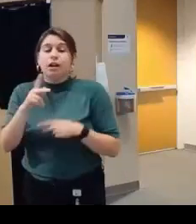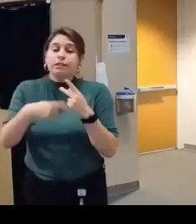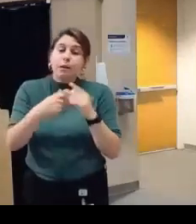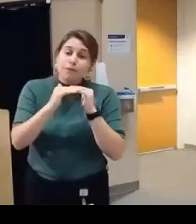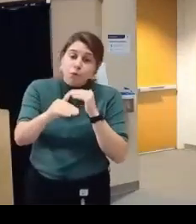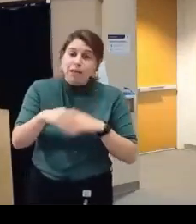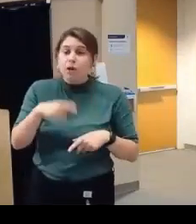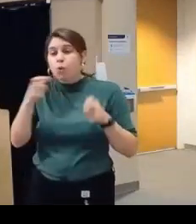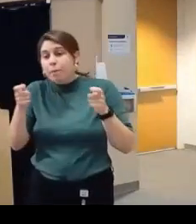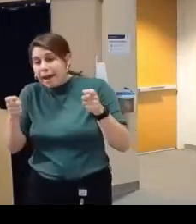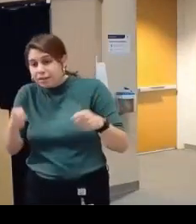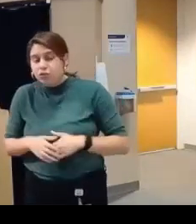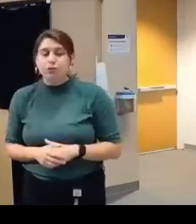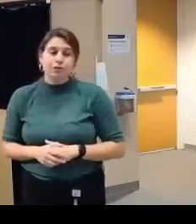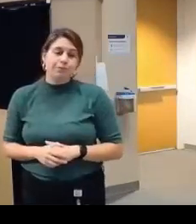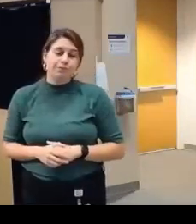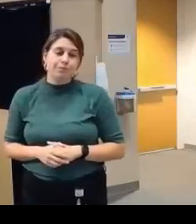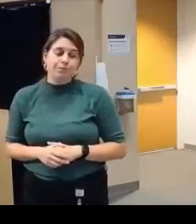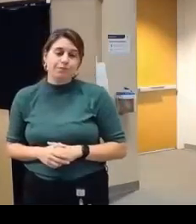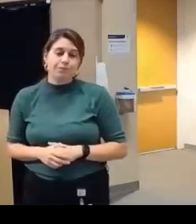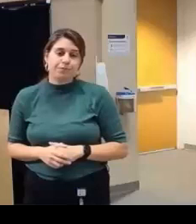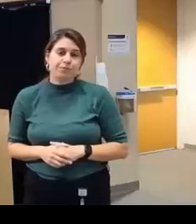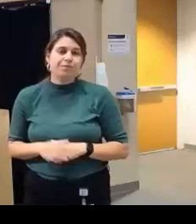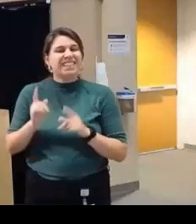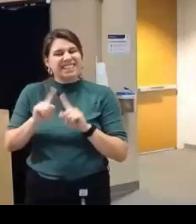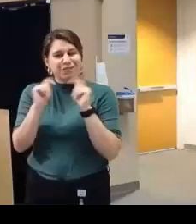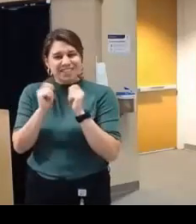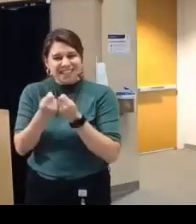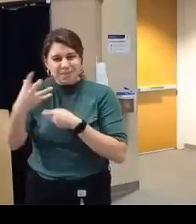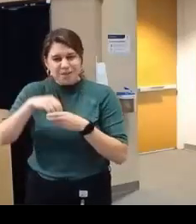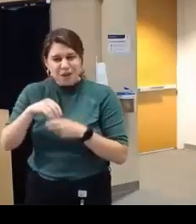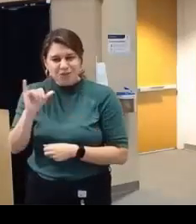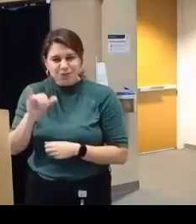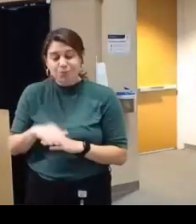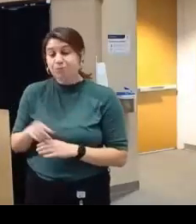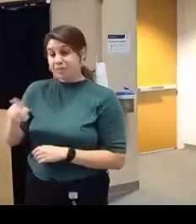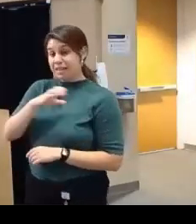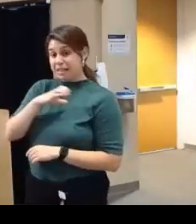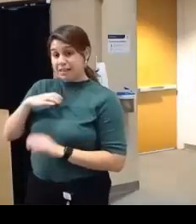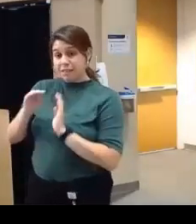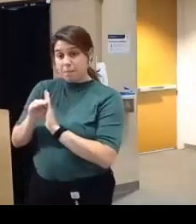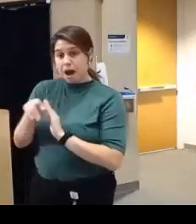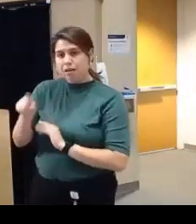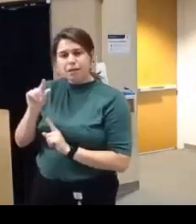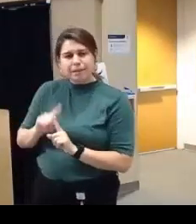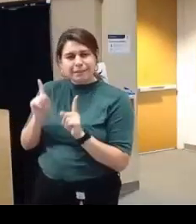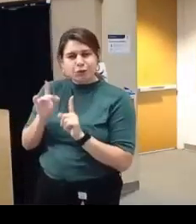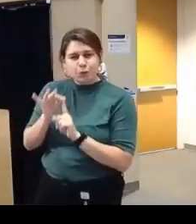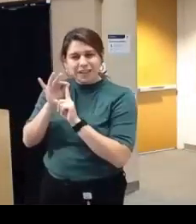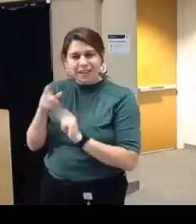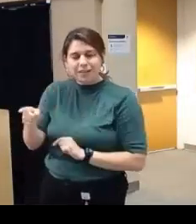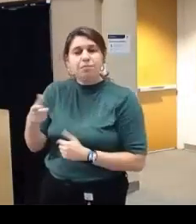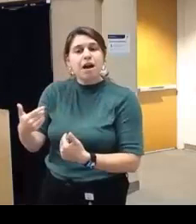it's managed by. Also slightly different kind of teams. So the Cleveland model is actually a little unique in that